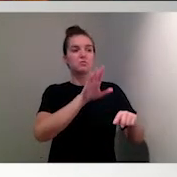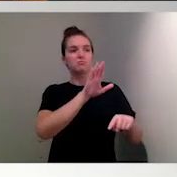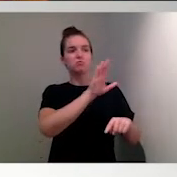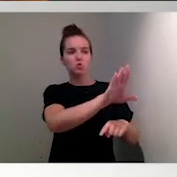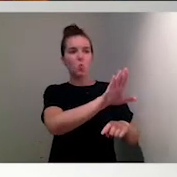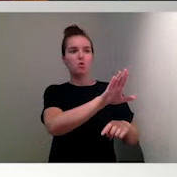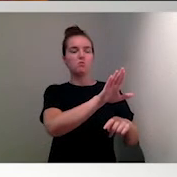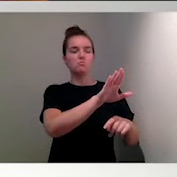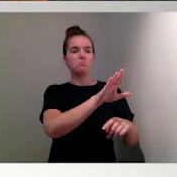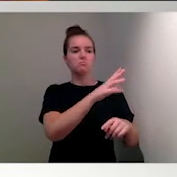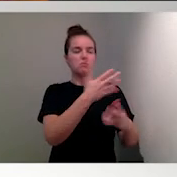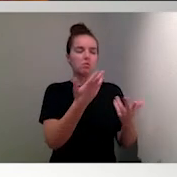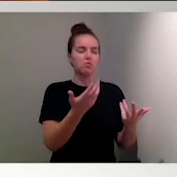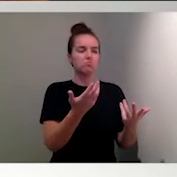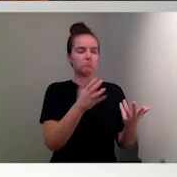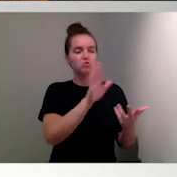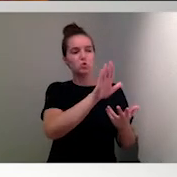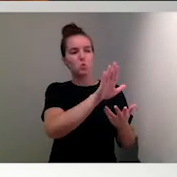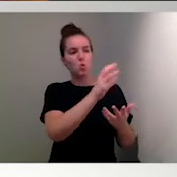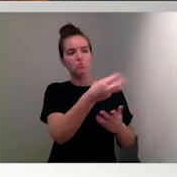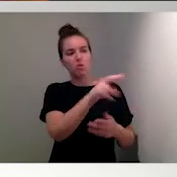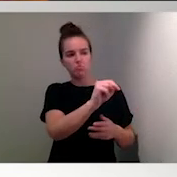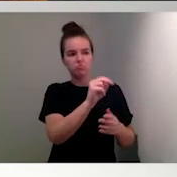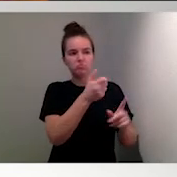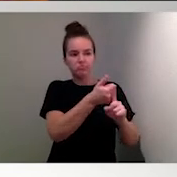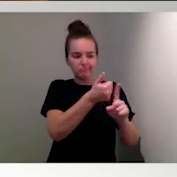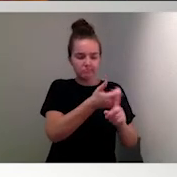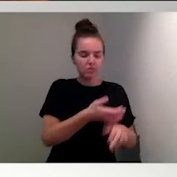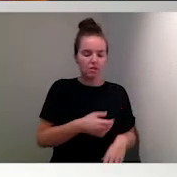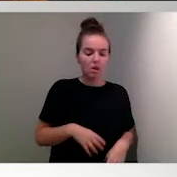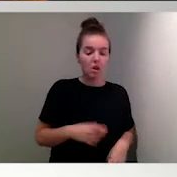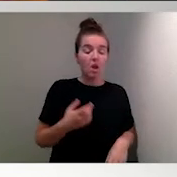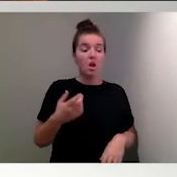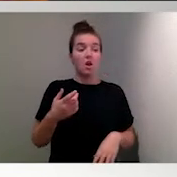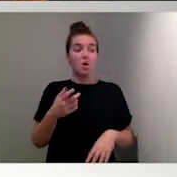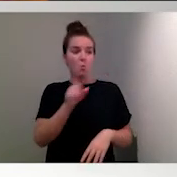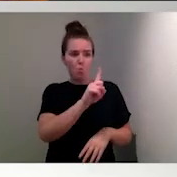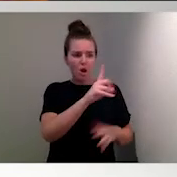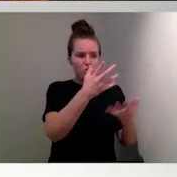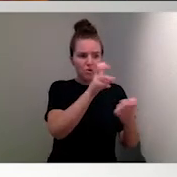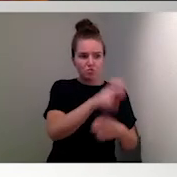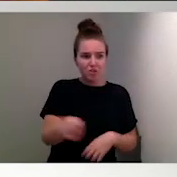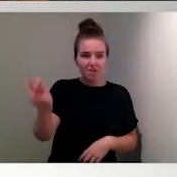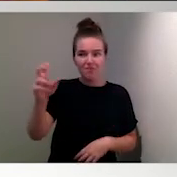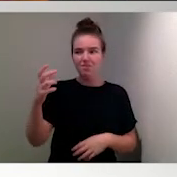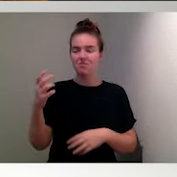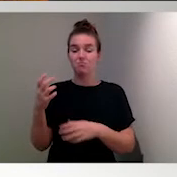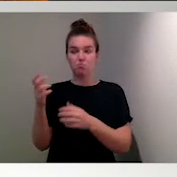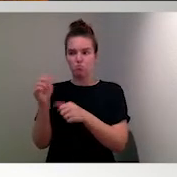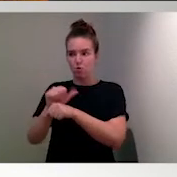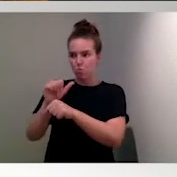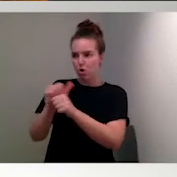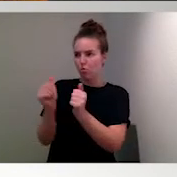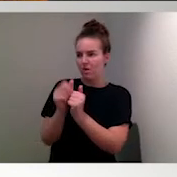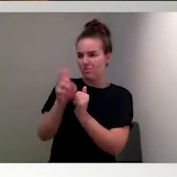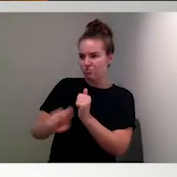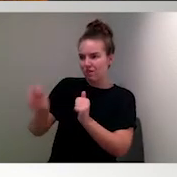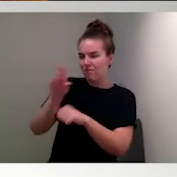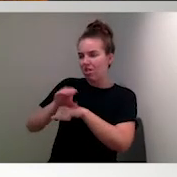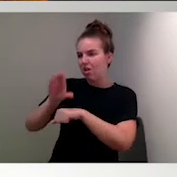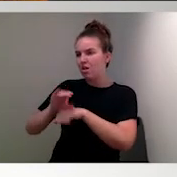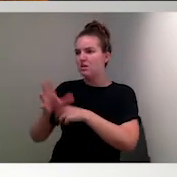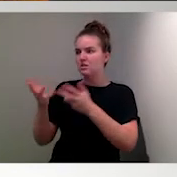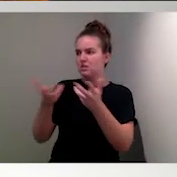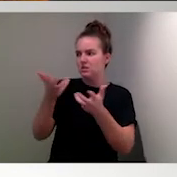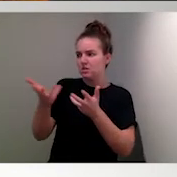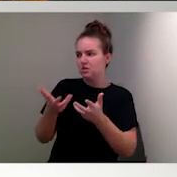with our tour company to make sure that where we're sending you is suitable and that they would be able to accommodate all of your needs that